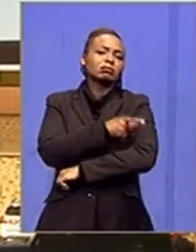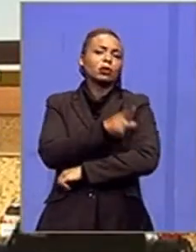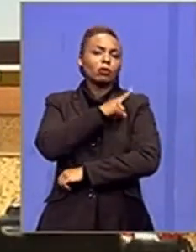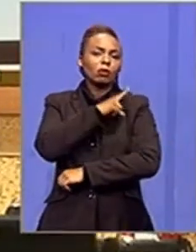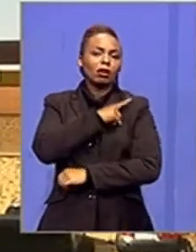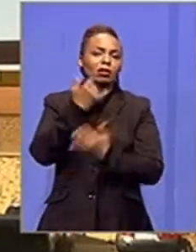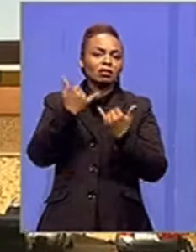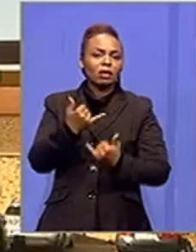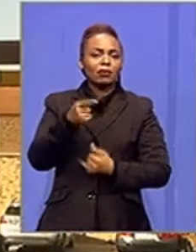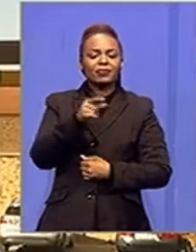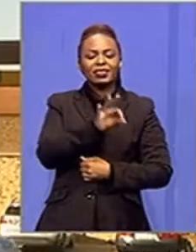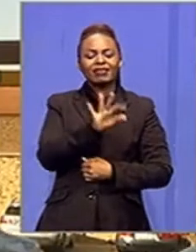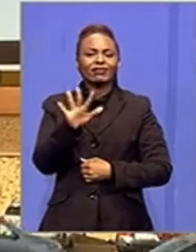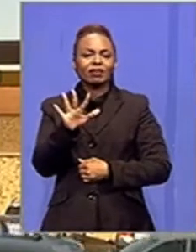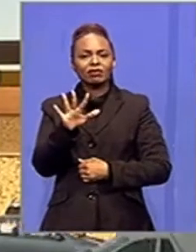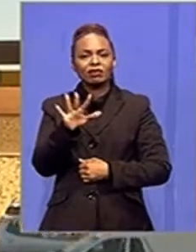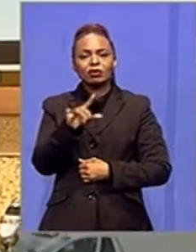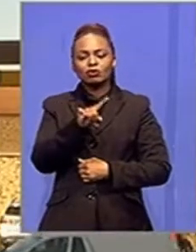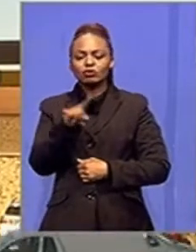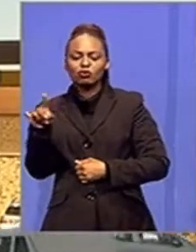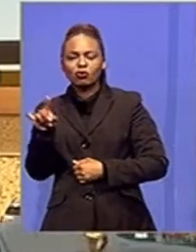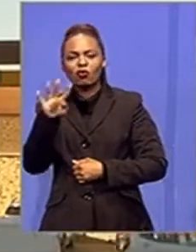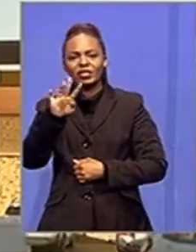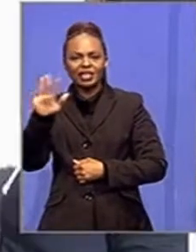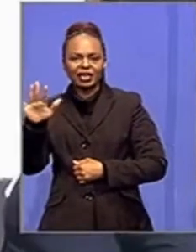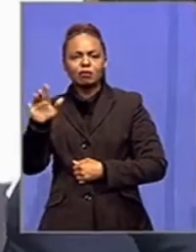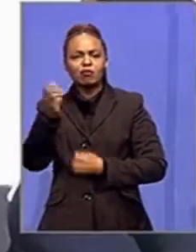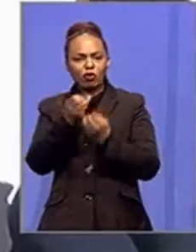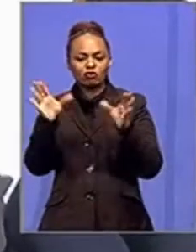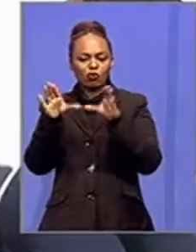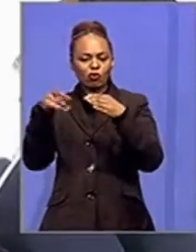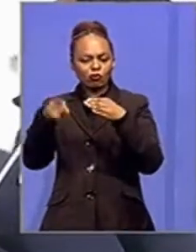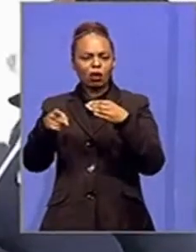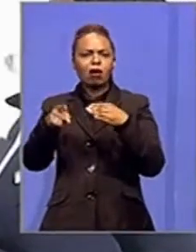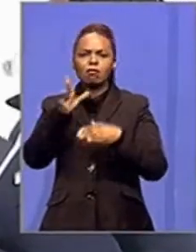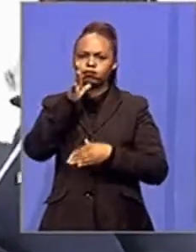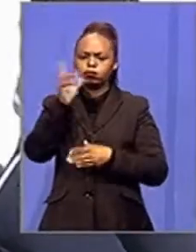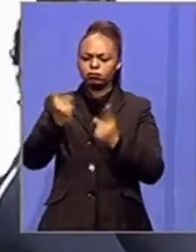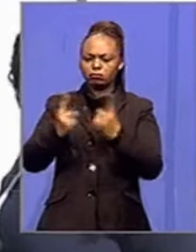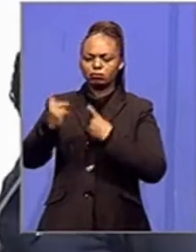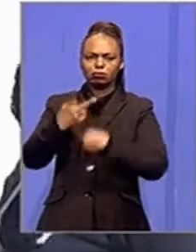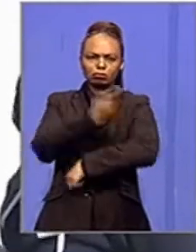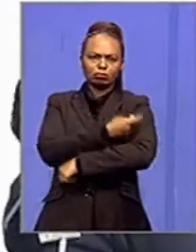la 35 go ya kwa 49 ke batho ba le bantsi. Kgoro e re mafapha a mangwe a hlola